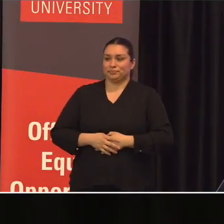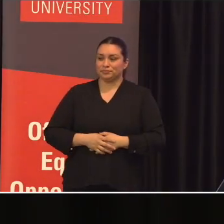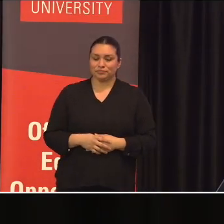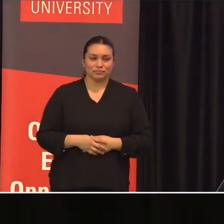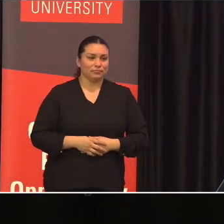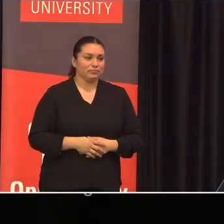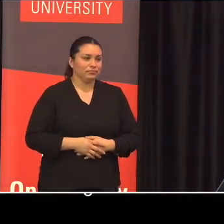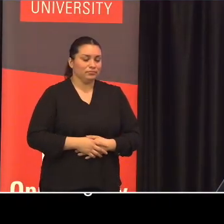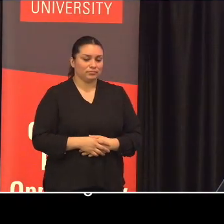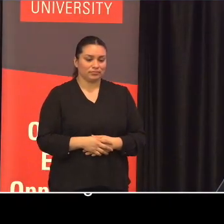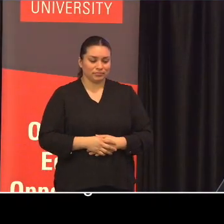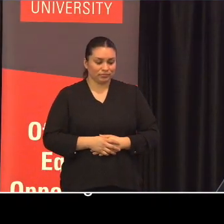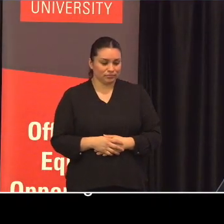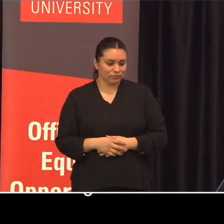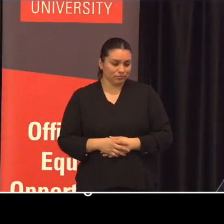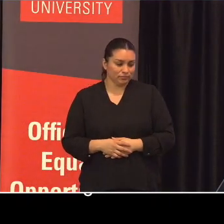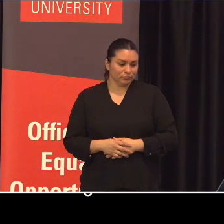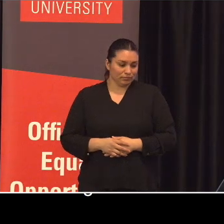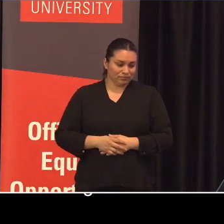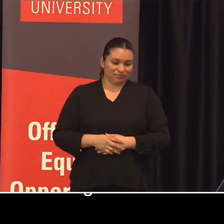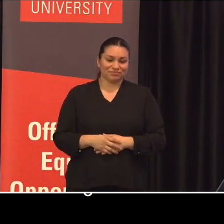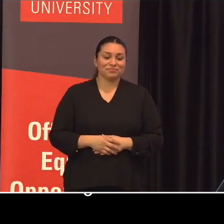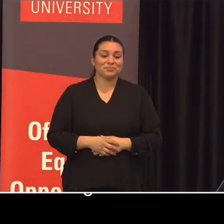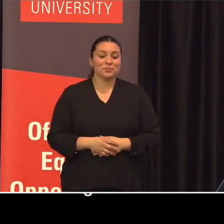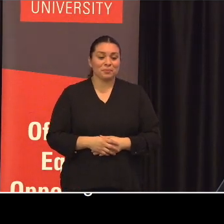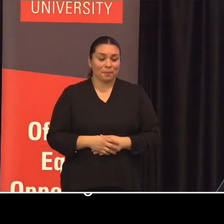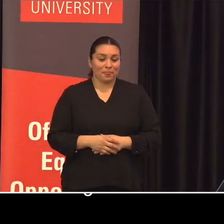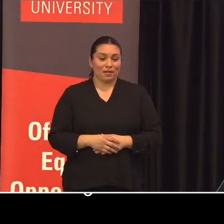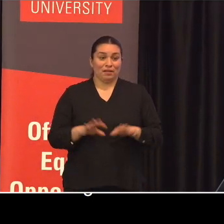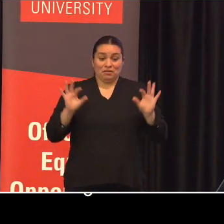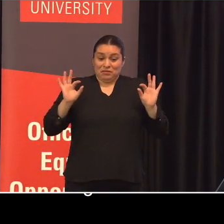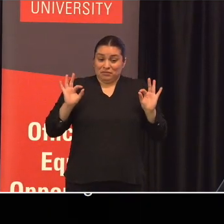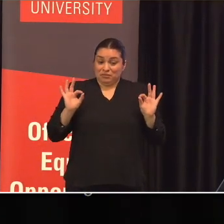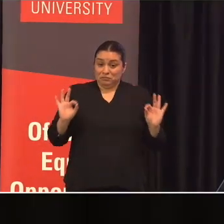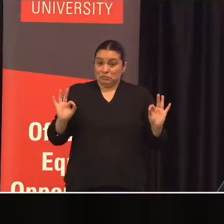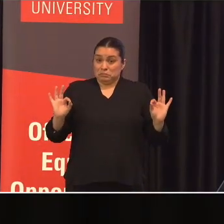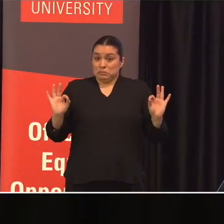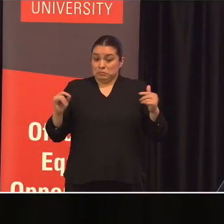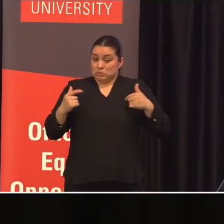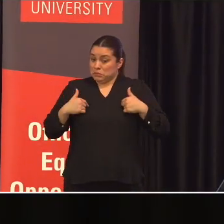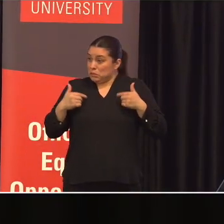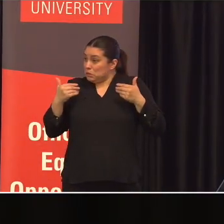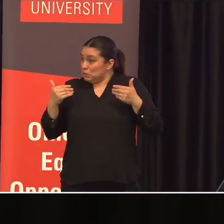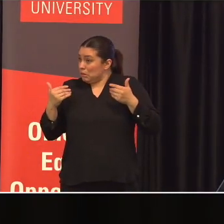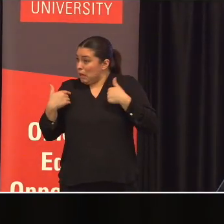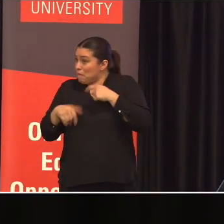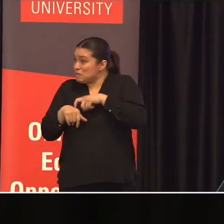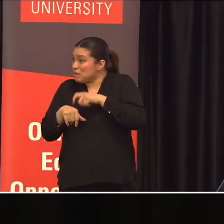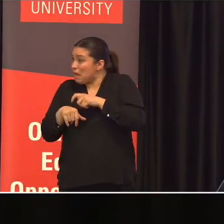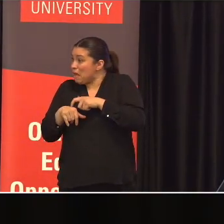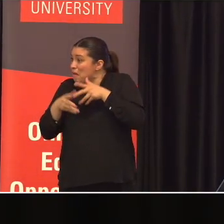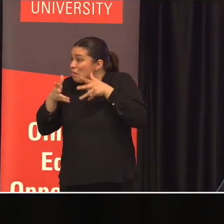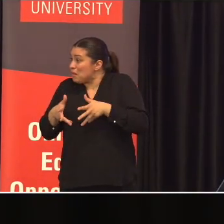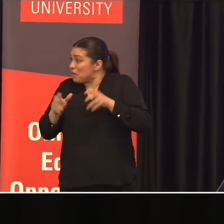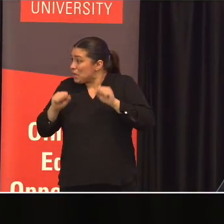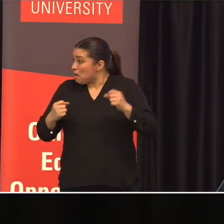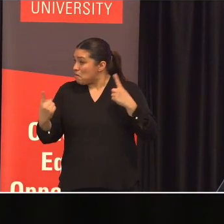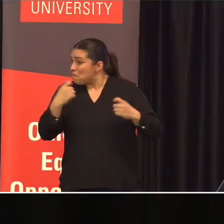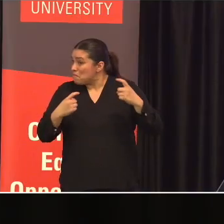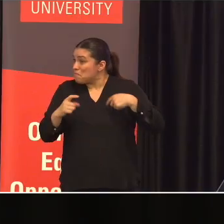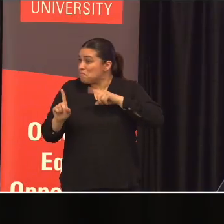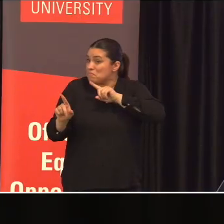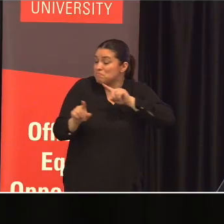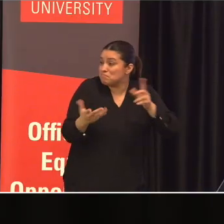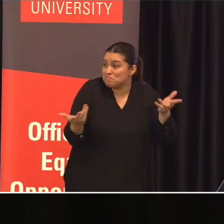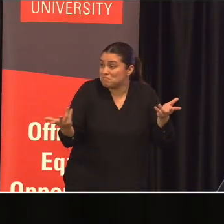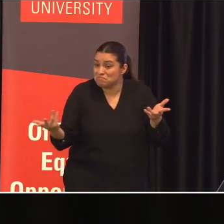And then with that, I don't know if we're taking questions. I have a little bit of time before the next one. I have